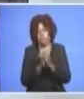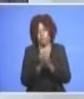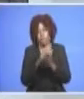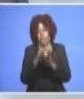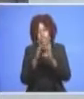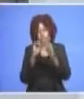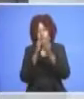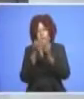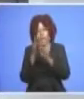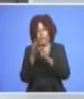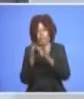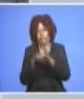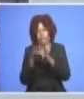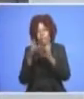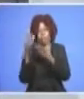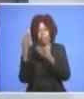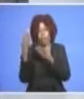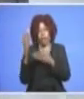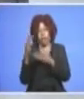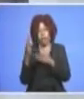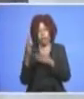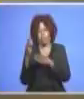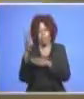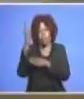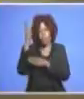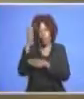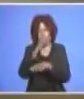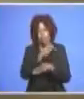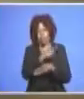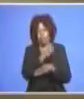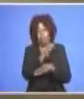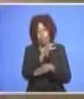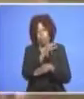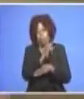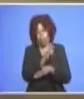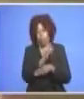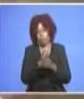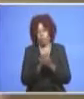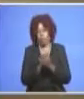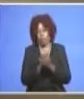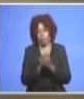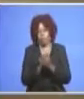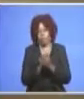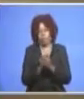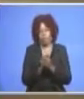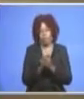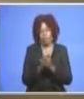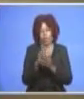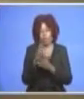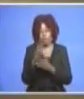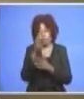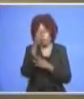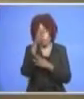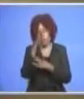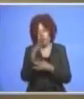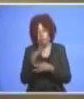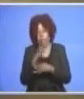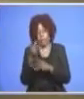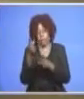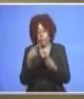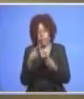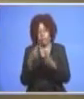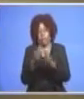Organization chairman in the Bahamas, Patrick Paul. Two men from two different streams of Christianity came